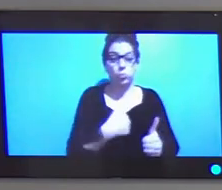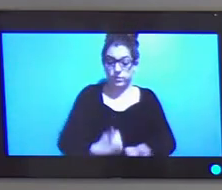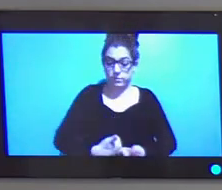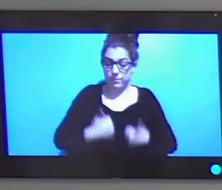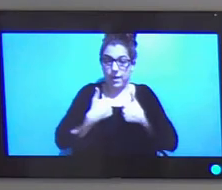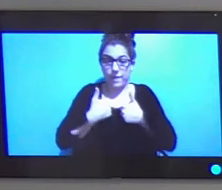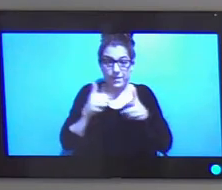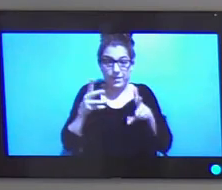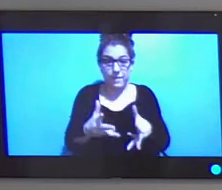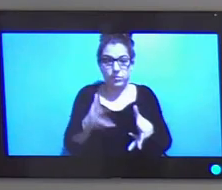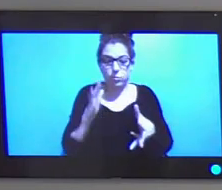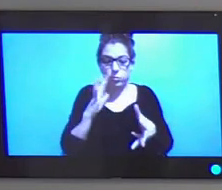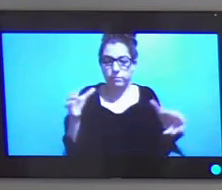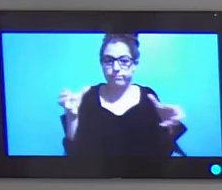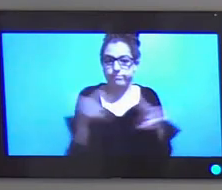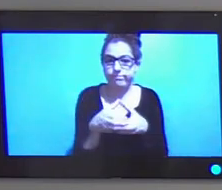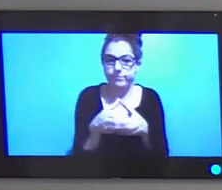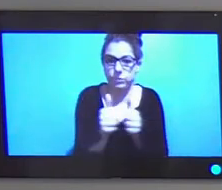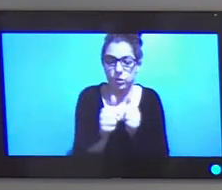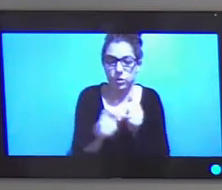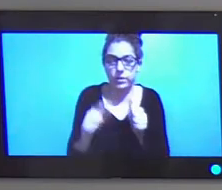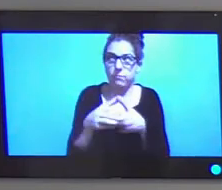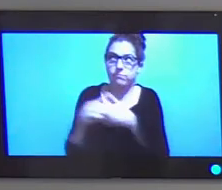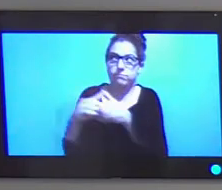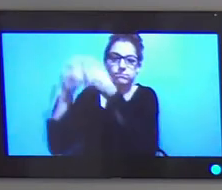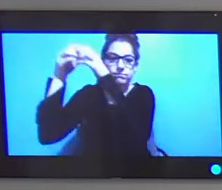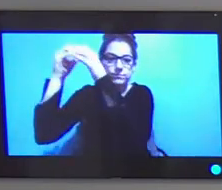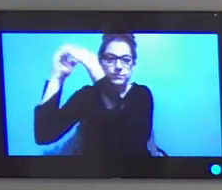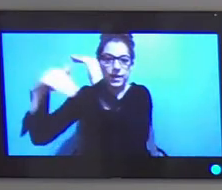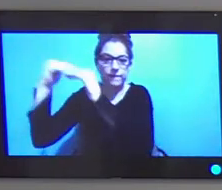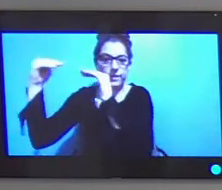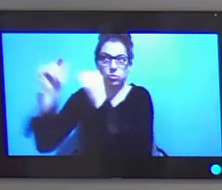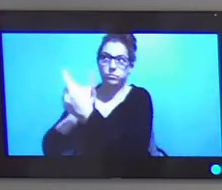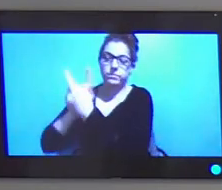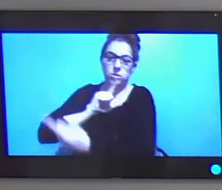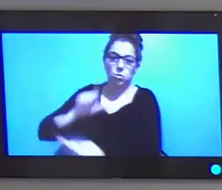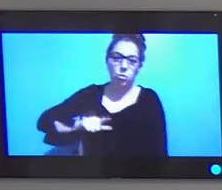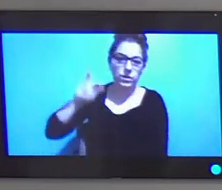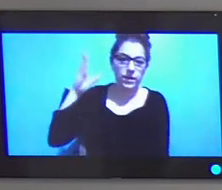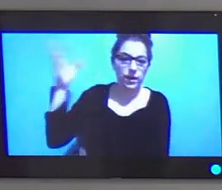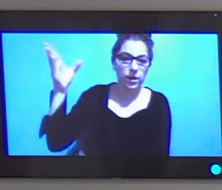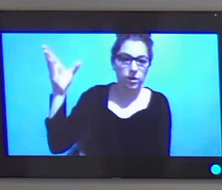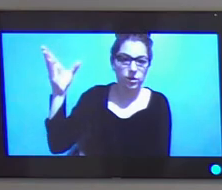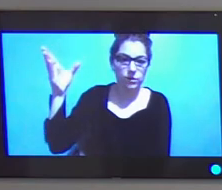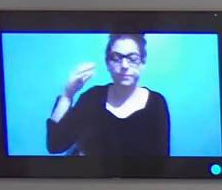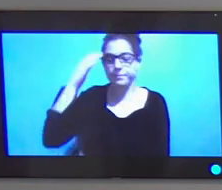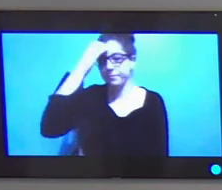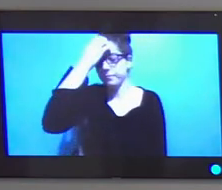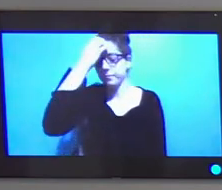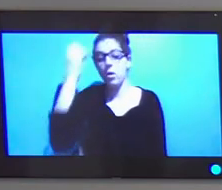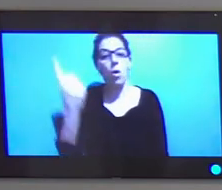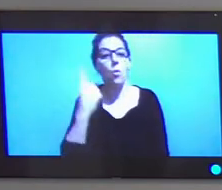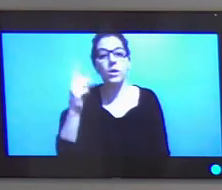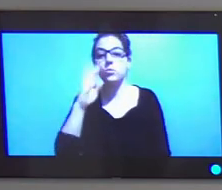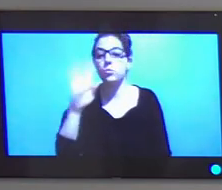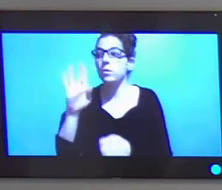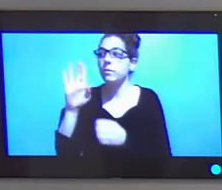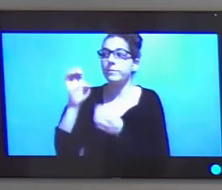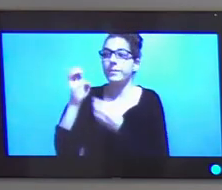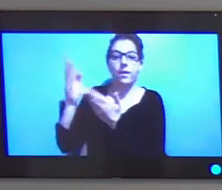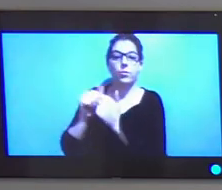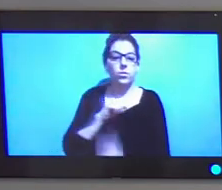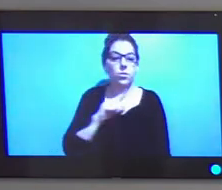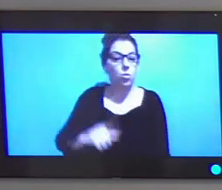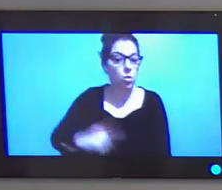caught up together with them in the clouds, to meet the Lord in the air. And so we will always be with the Lord.